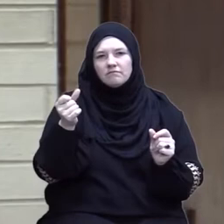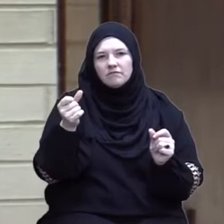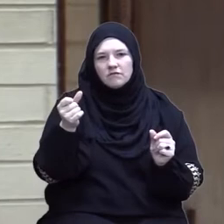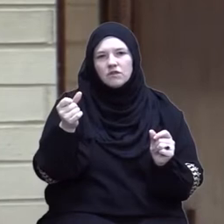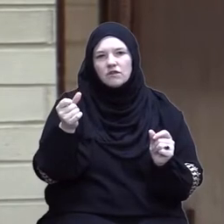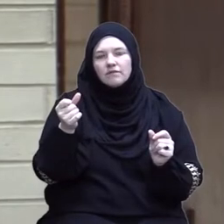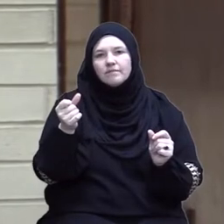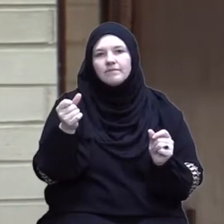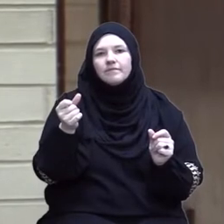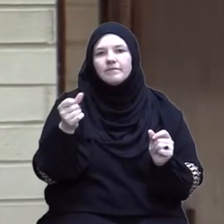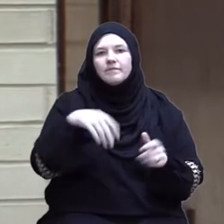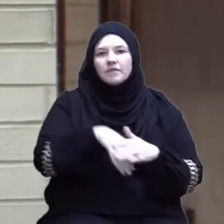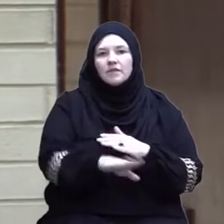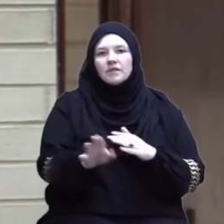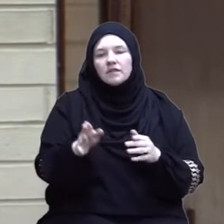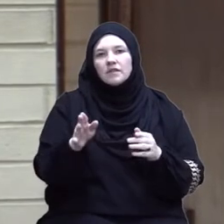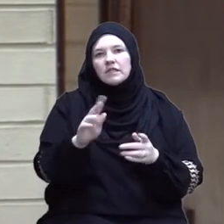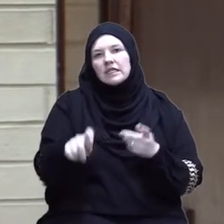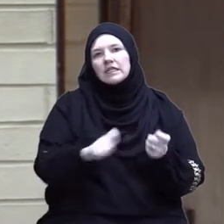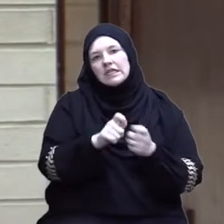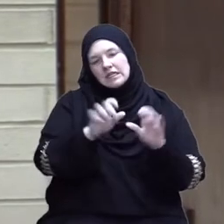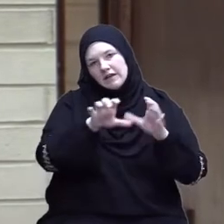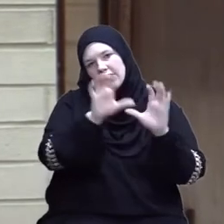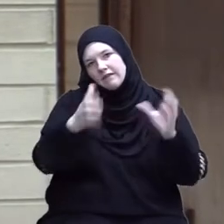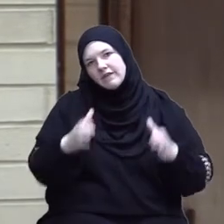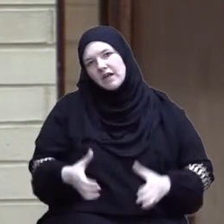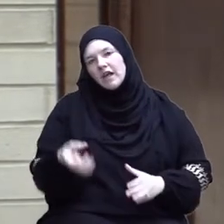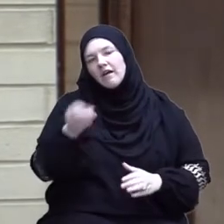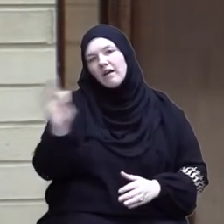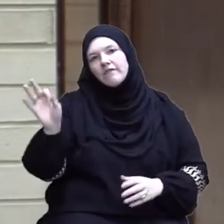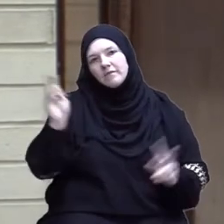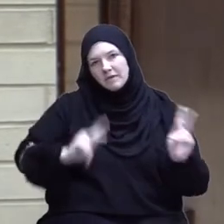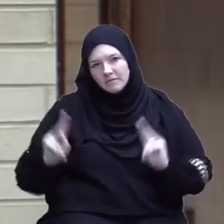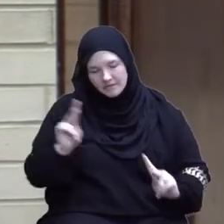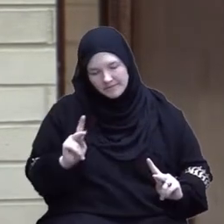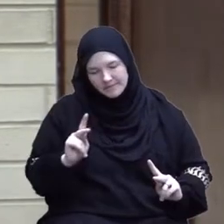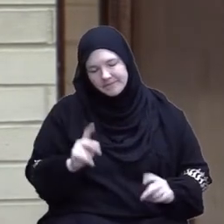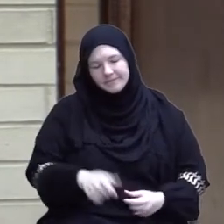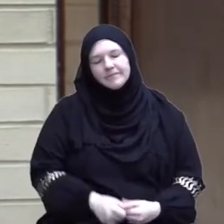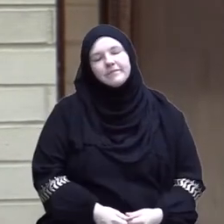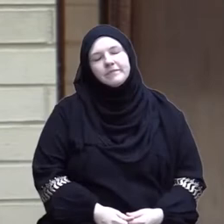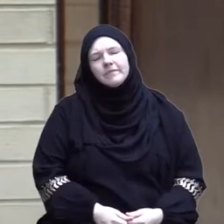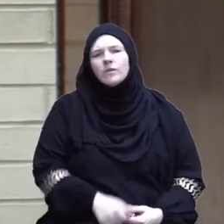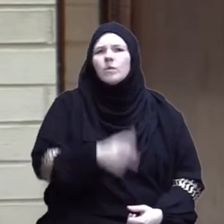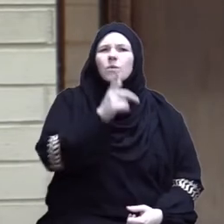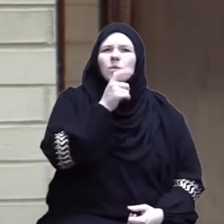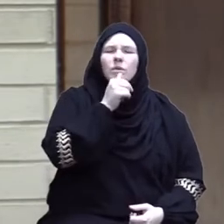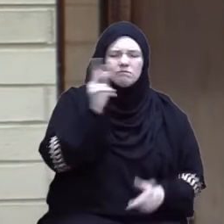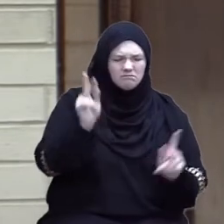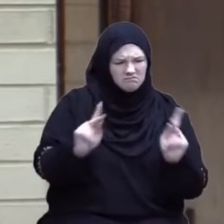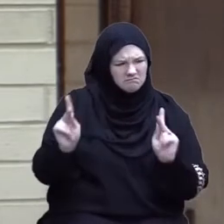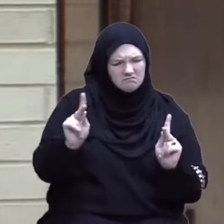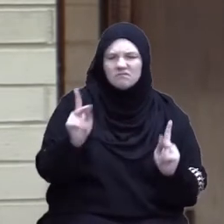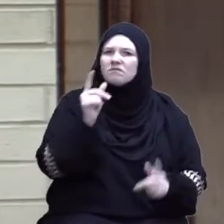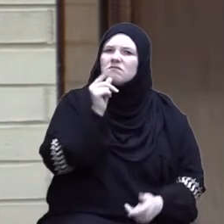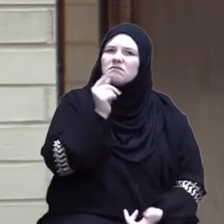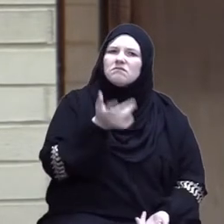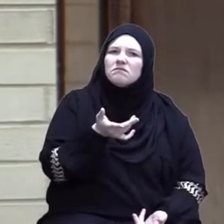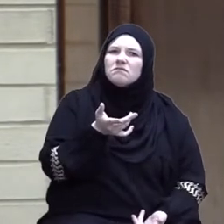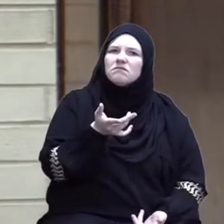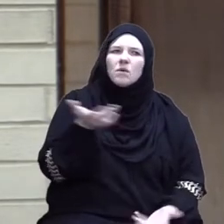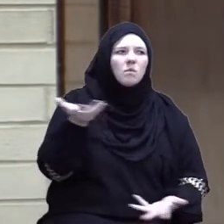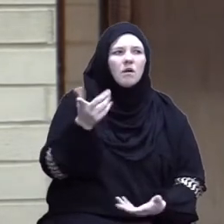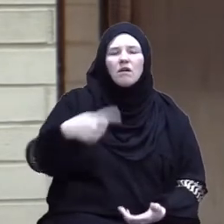gets into the classification of people. Who are people? What are